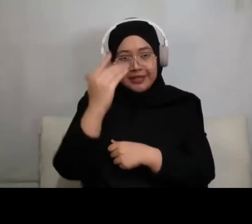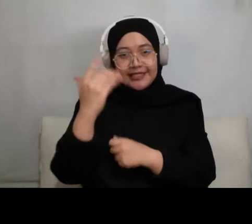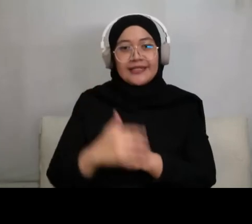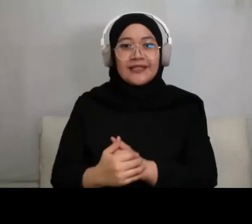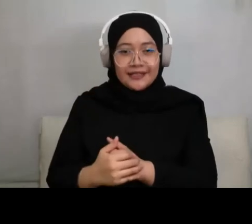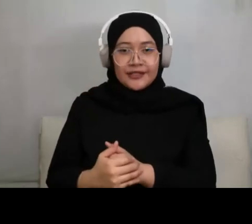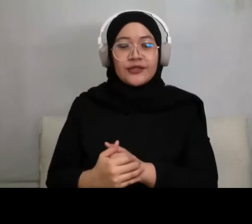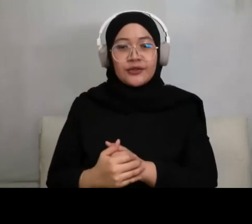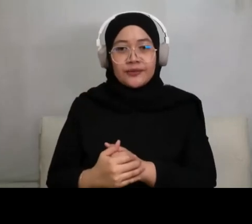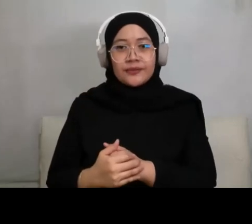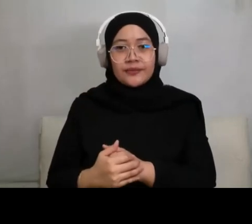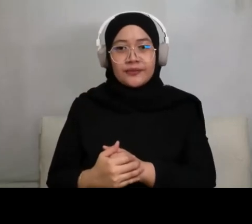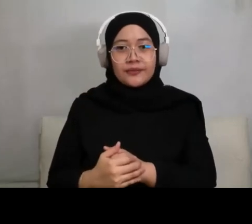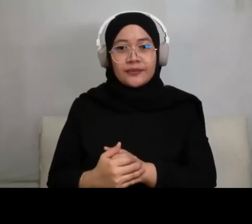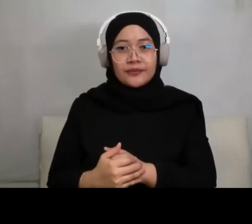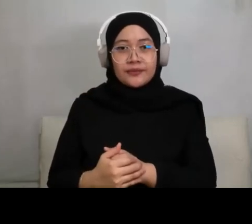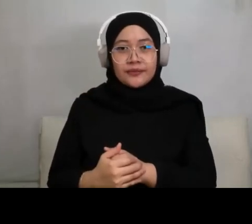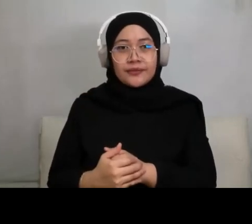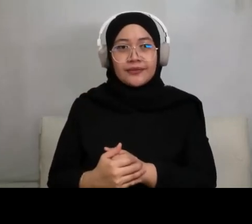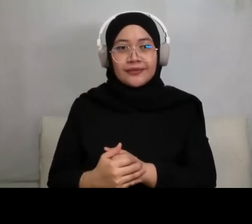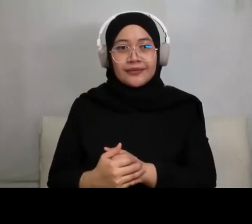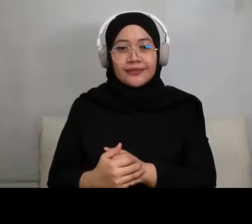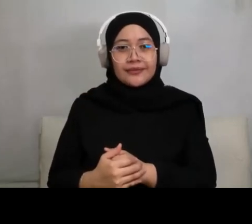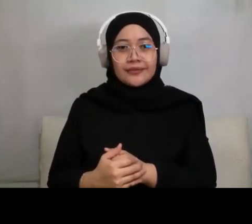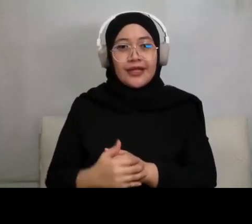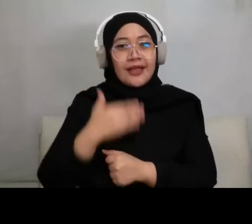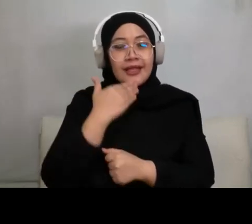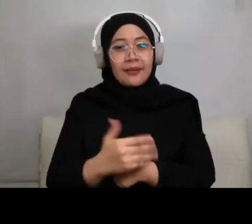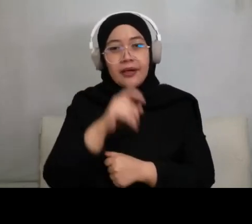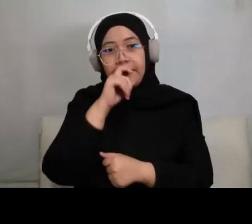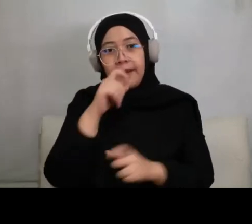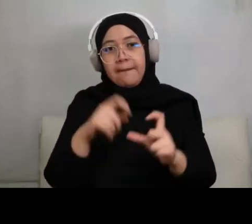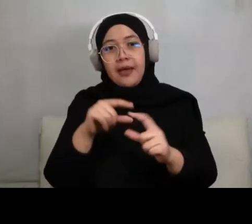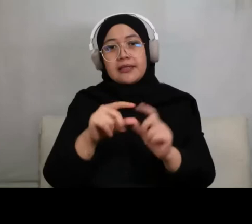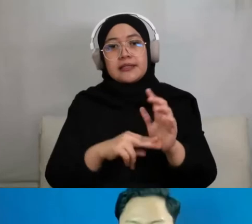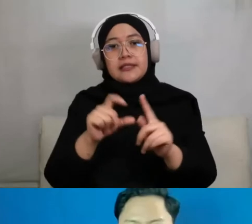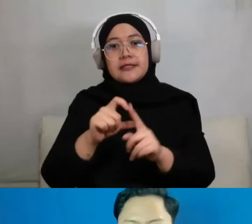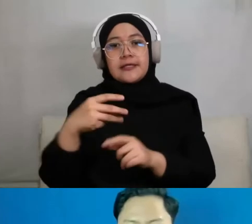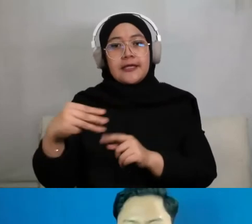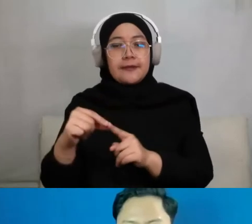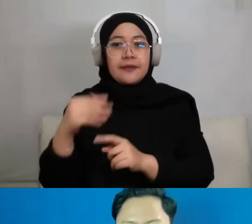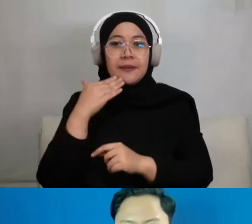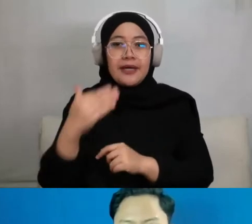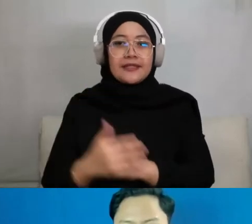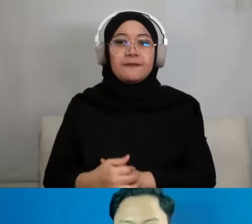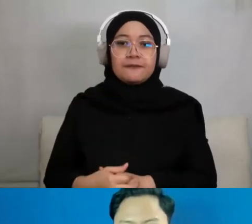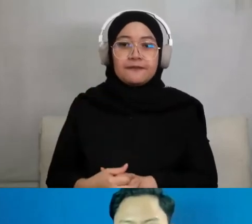Thank you, Mr. Sandeep. And in following up to that question, what kind